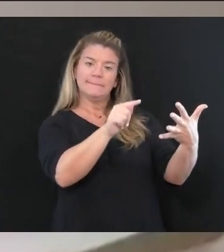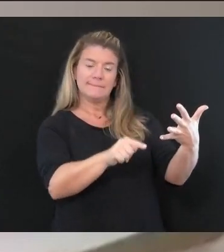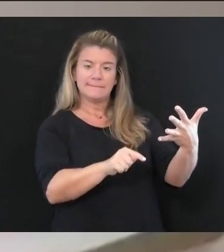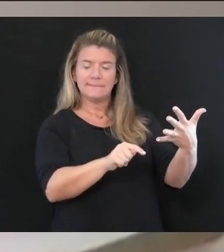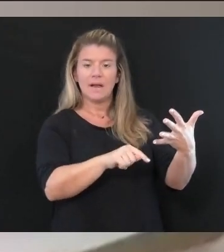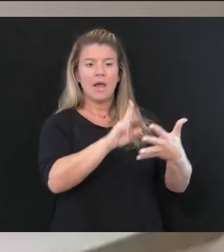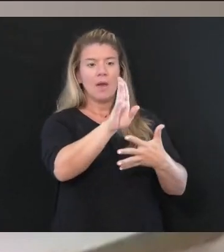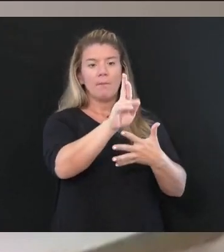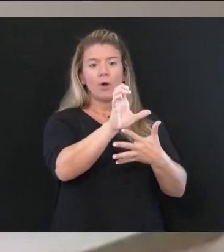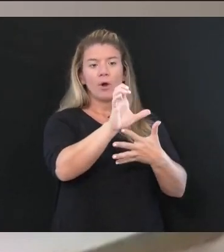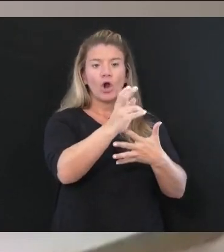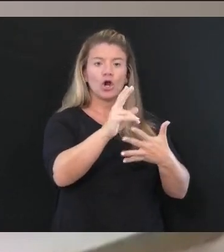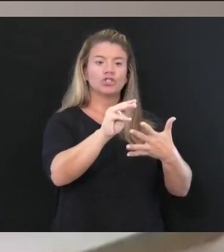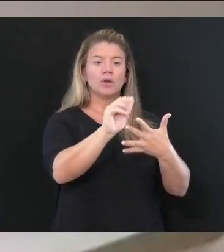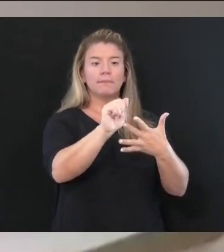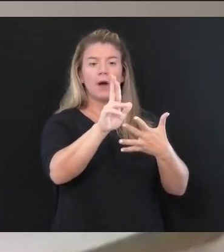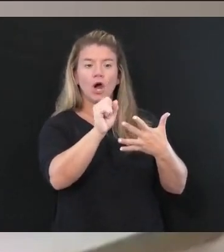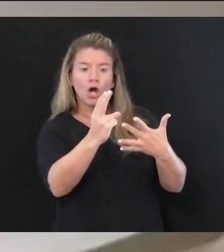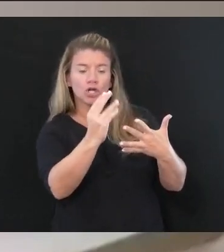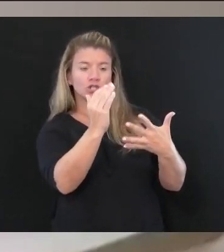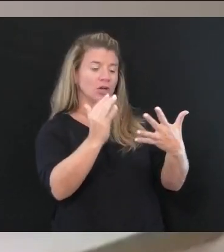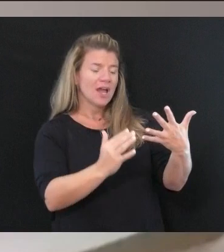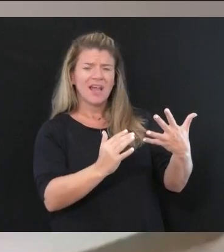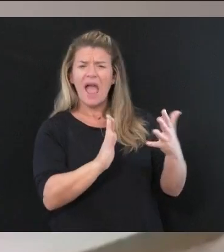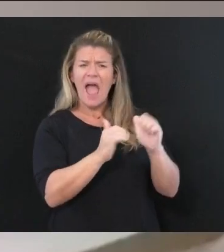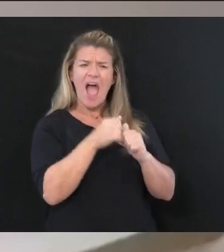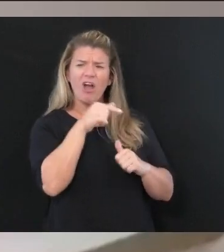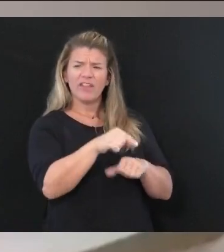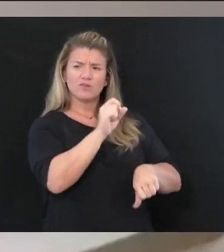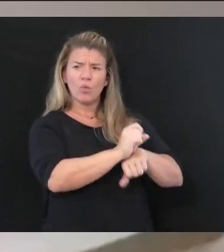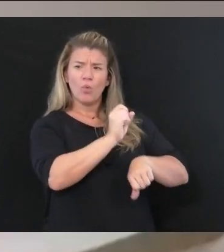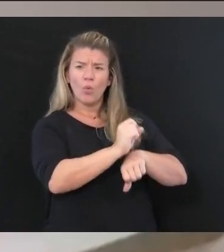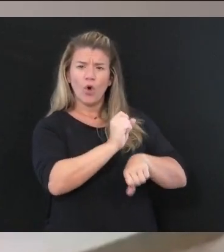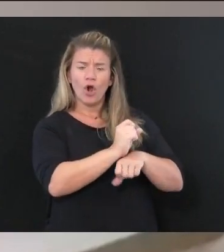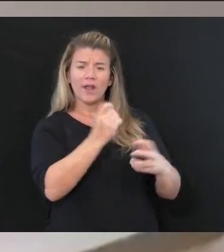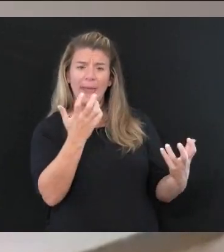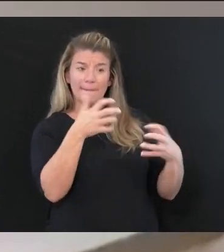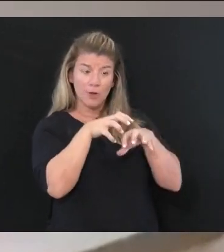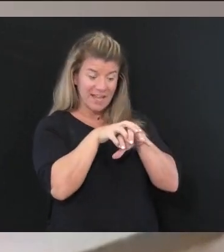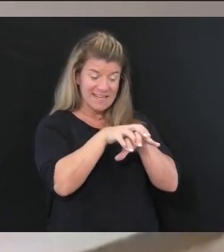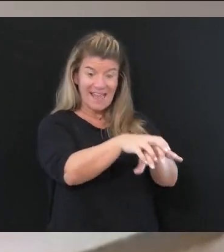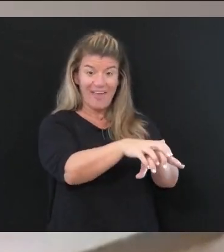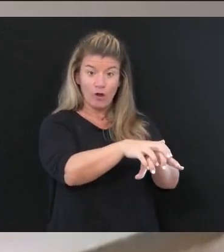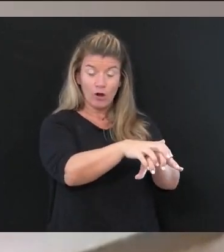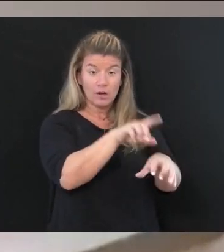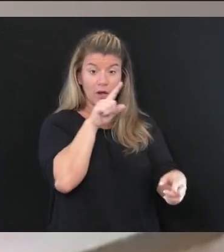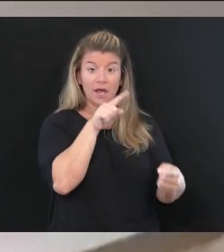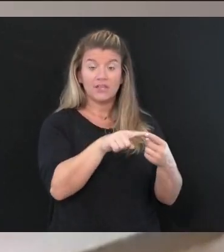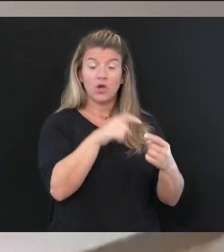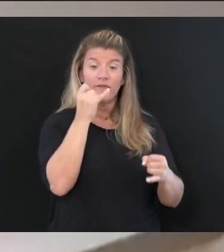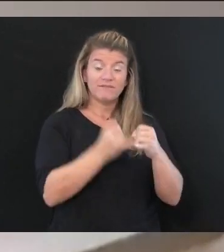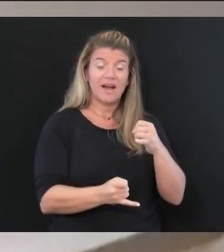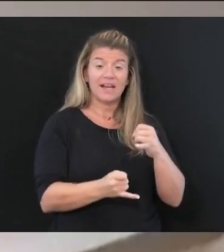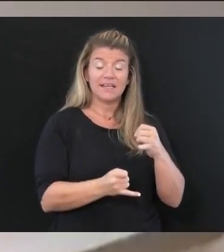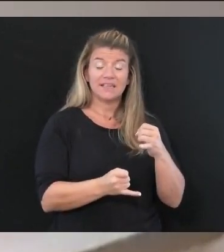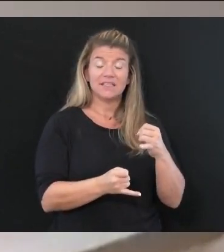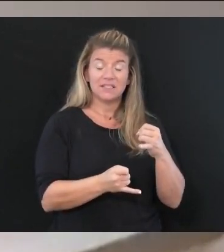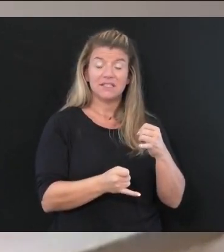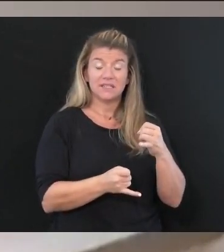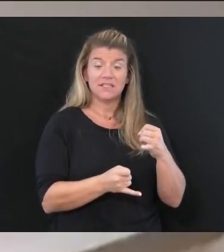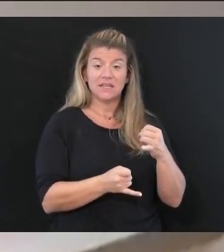Birch, Superintendent Birch, how would this work, kind of cobbling it together until finally it was something